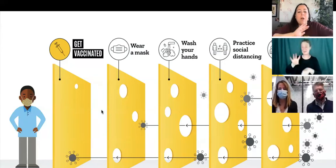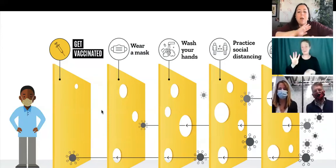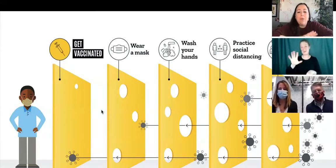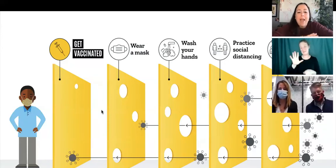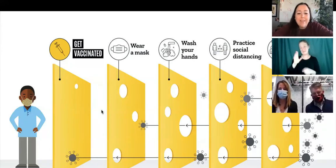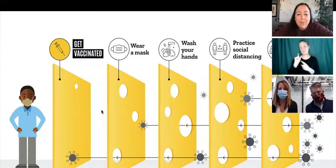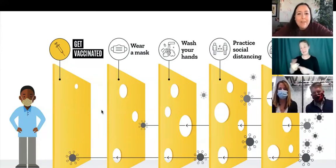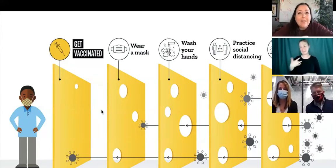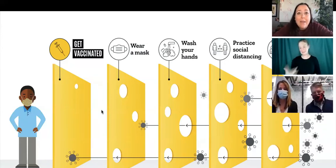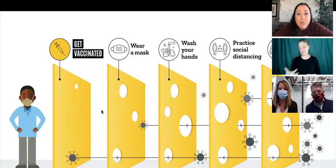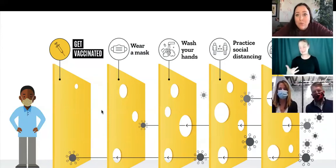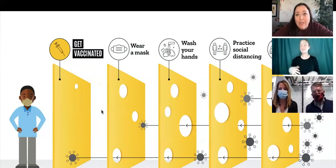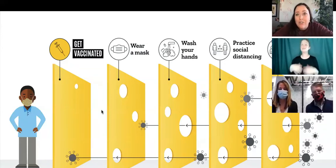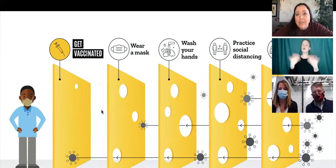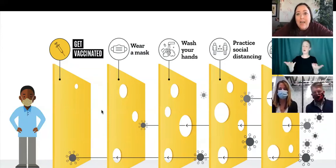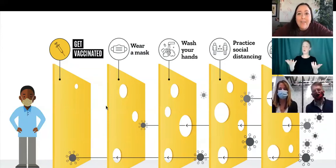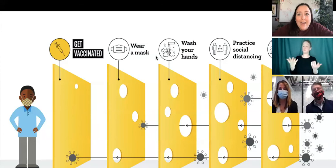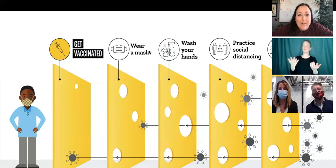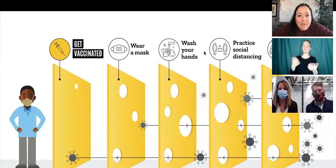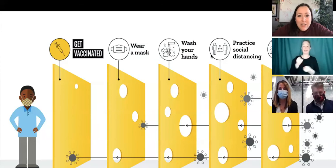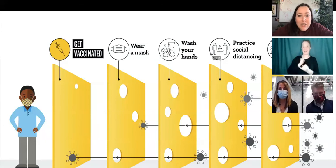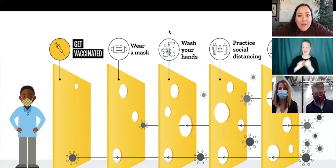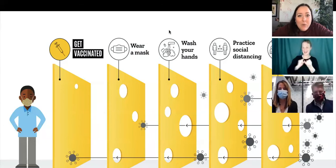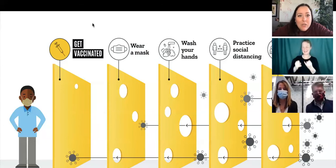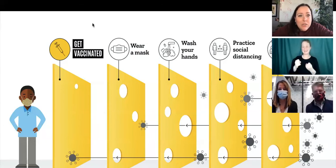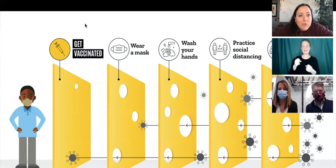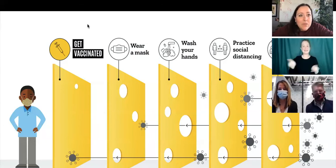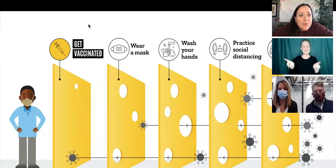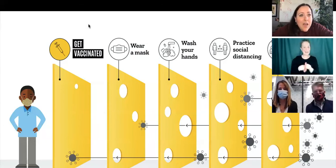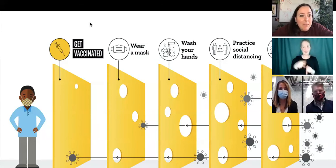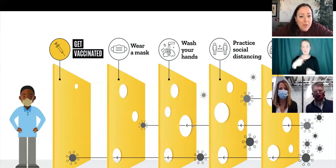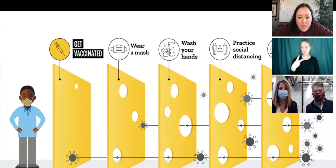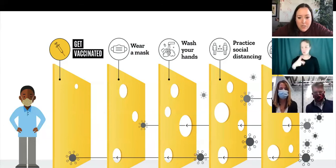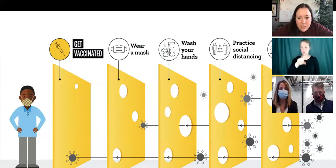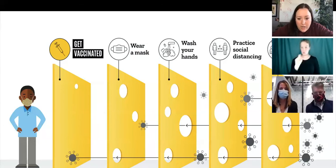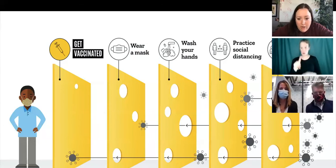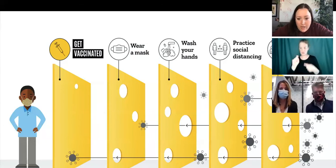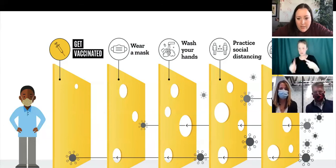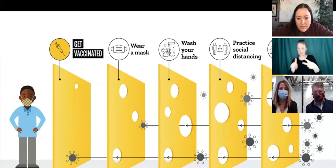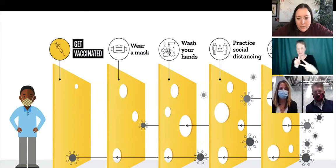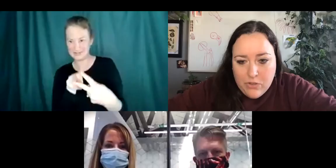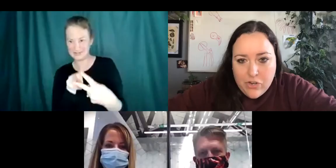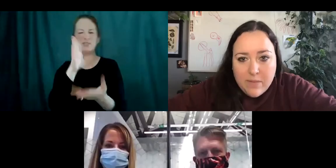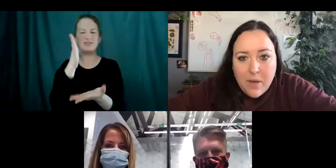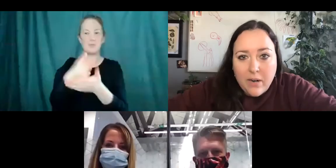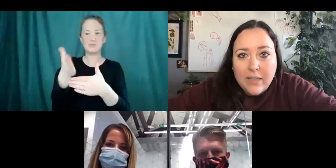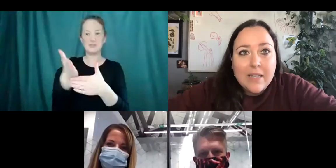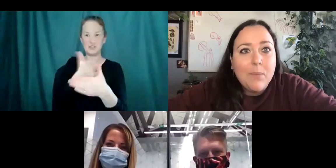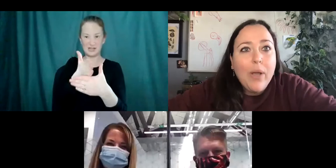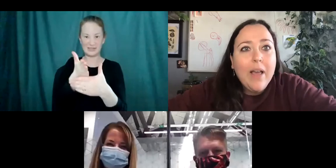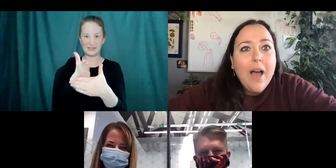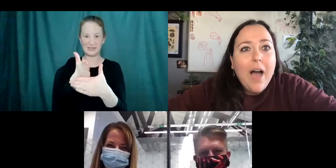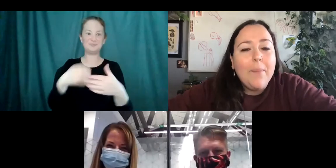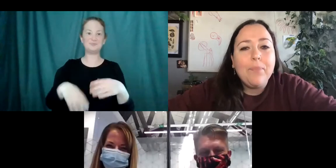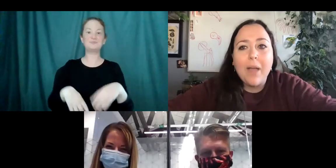So we ask everybody the same two questions at the end of every session. I'm going to stop sharing the Swiss cheese model at